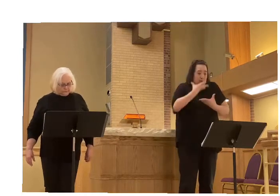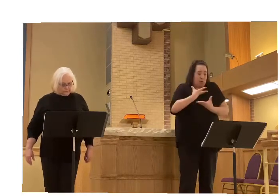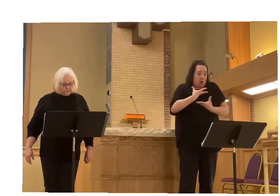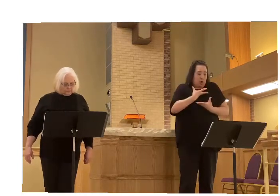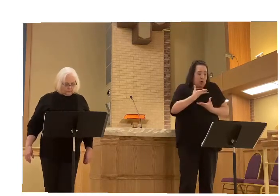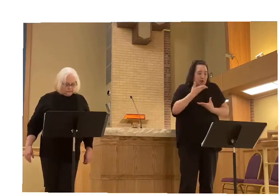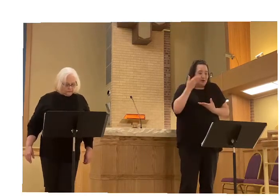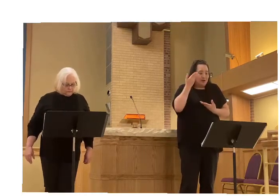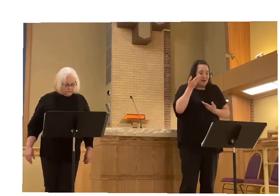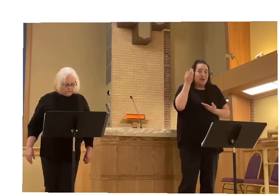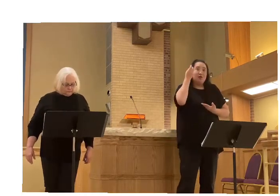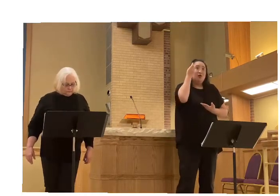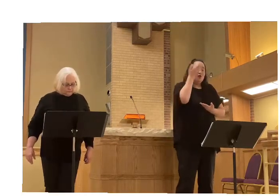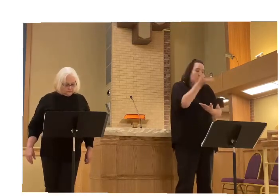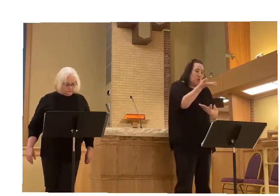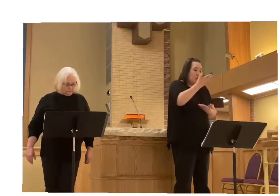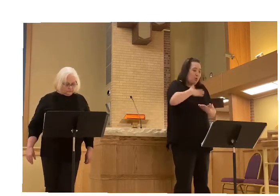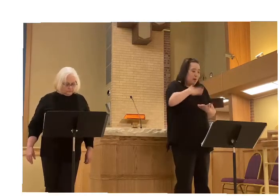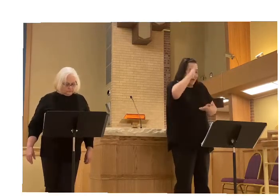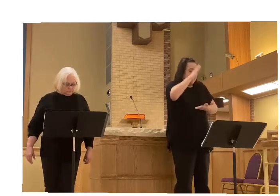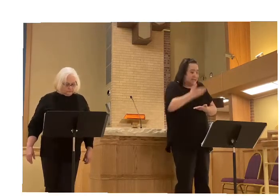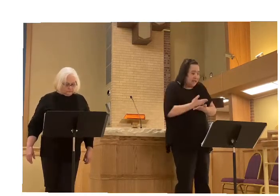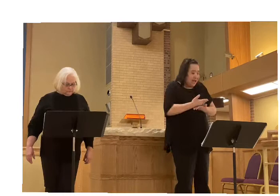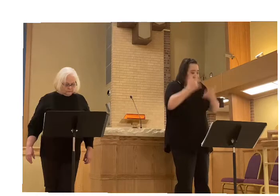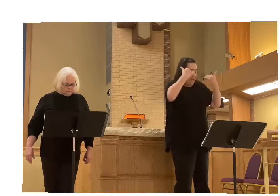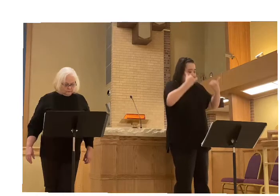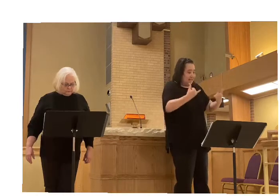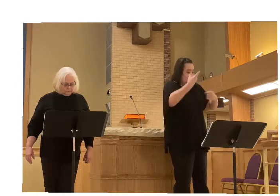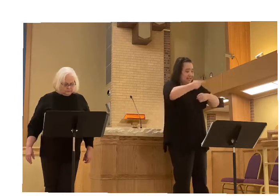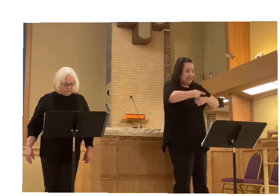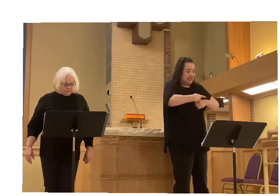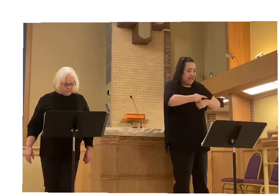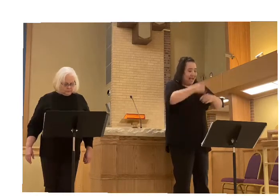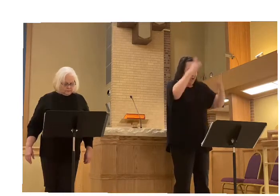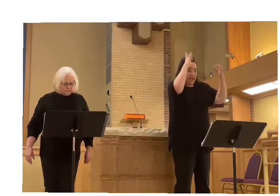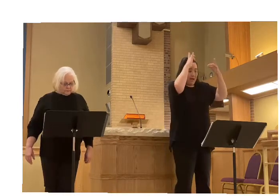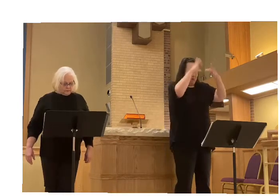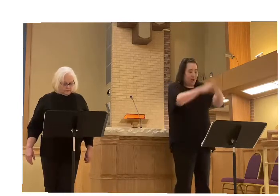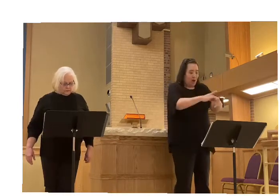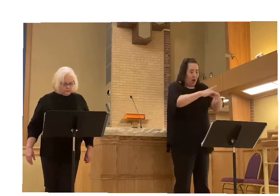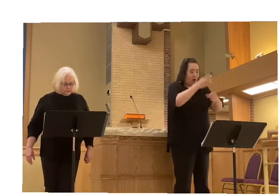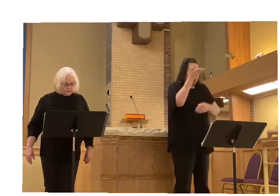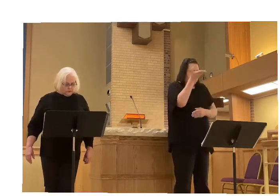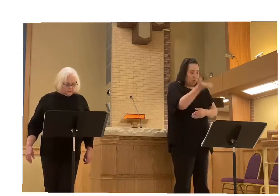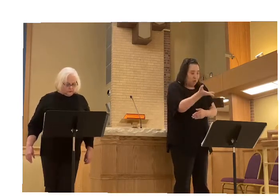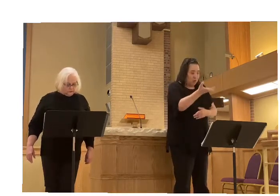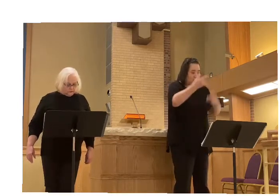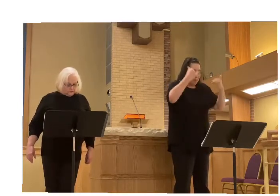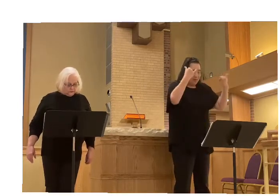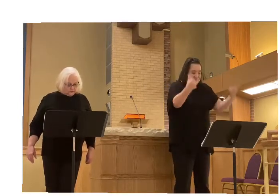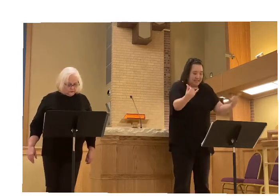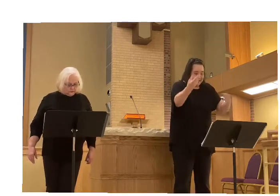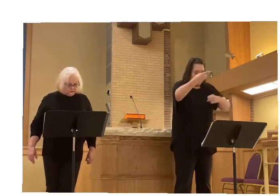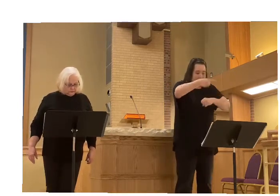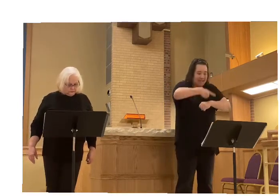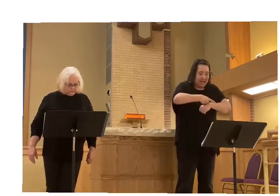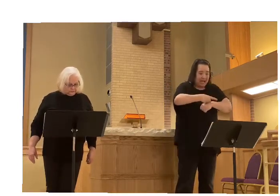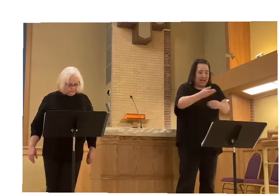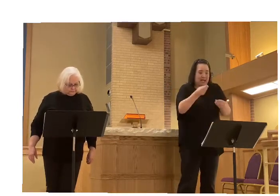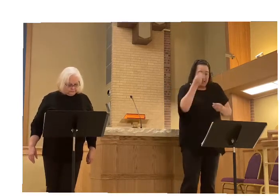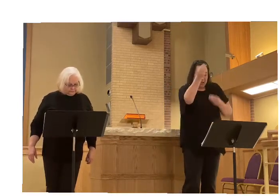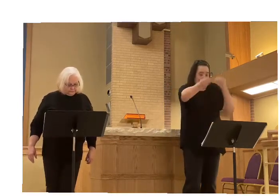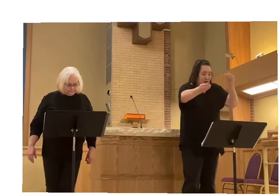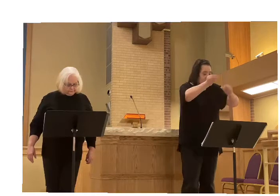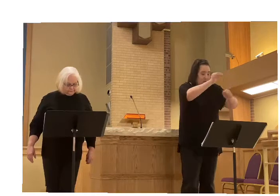"You are my Son. This day I have begotten you. Ask of me, and I will give you the nations for